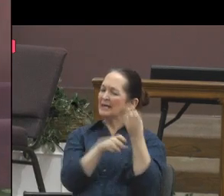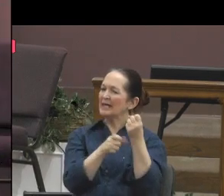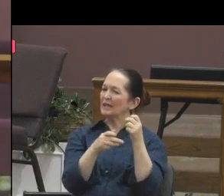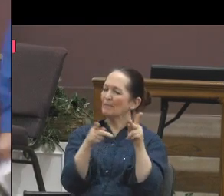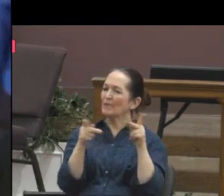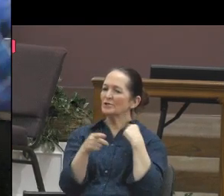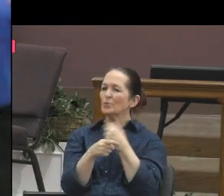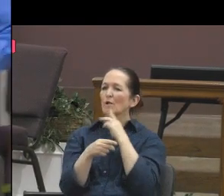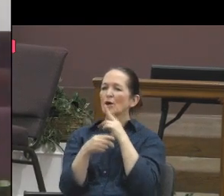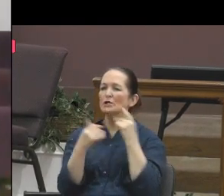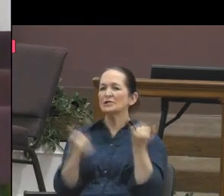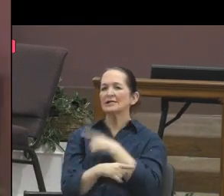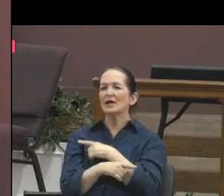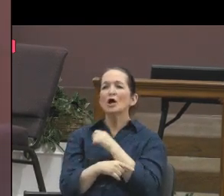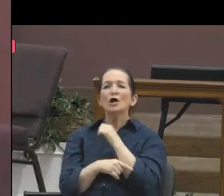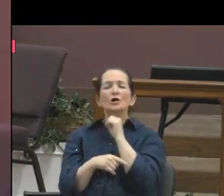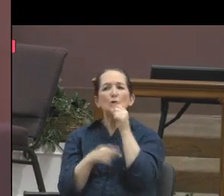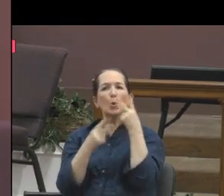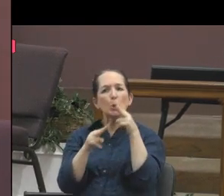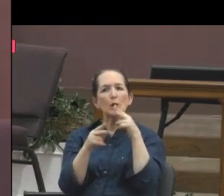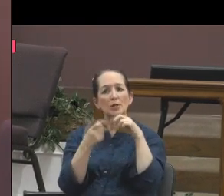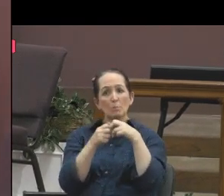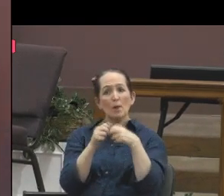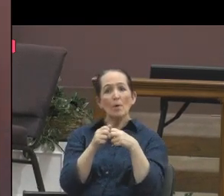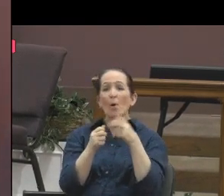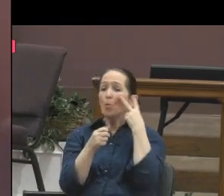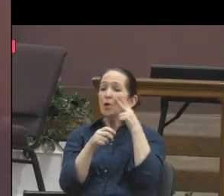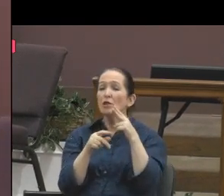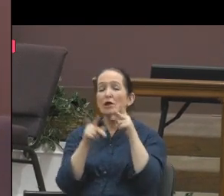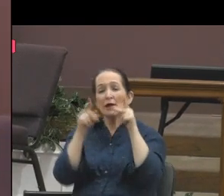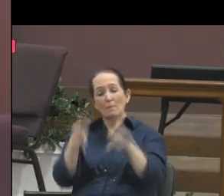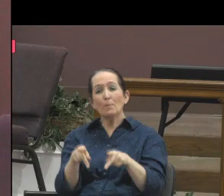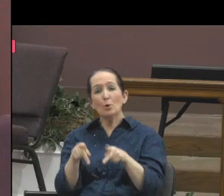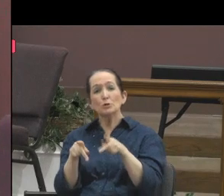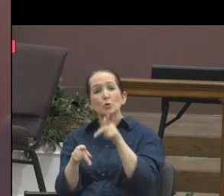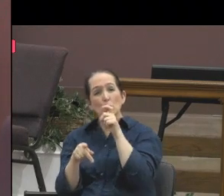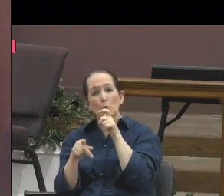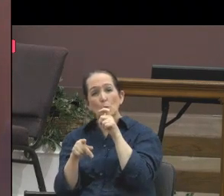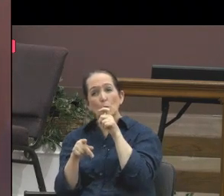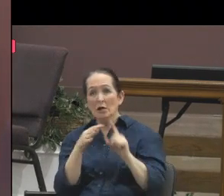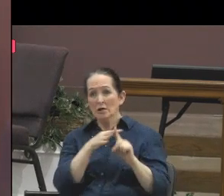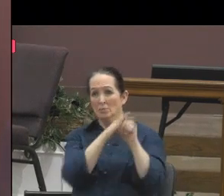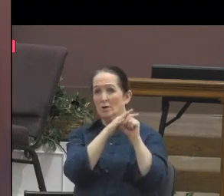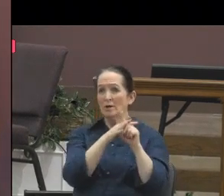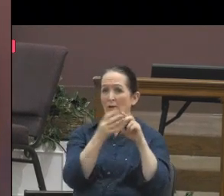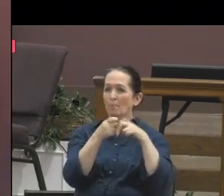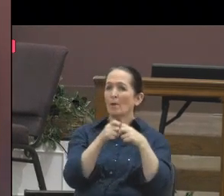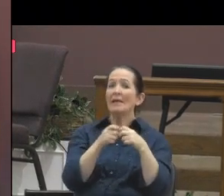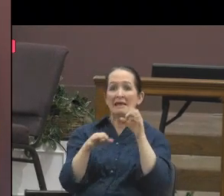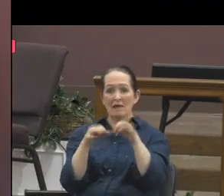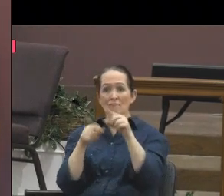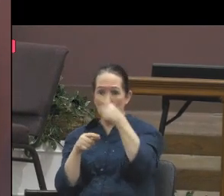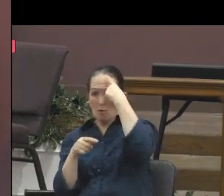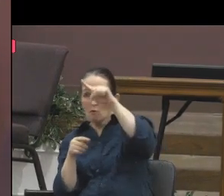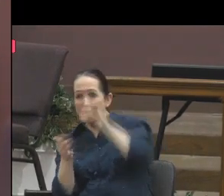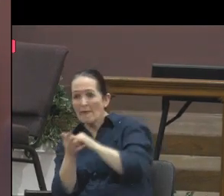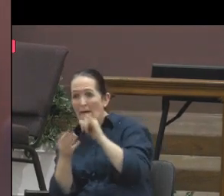even look at the issue, we look at who's bringing the issue up and we make a decision based on that. If you're for it, then I'm against it.